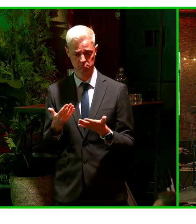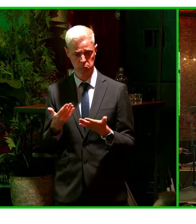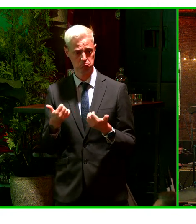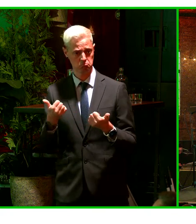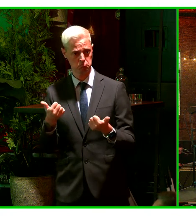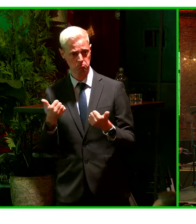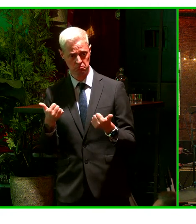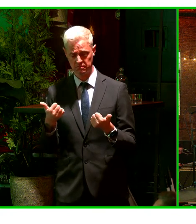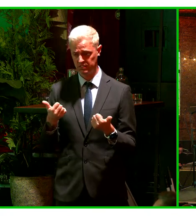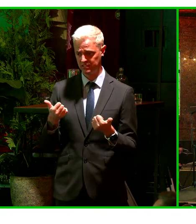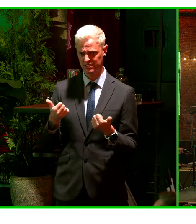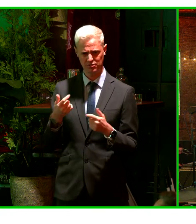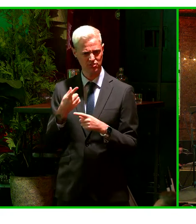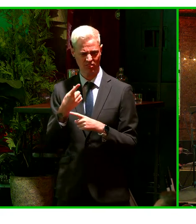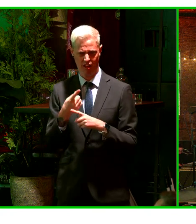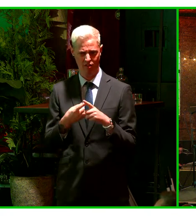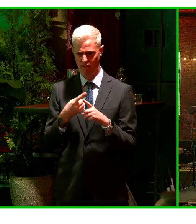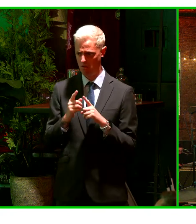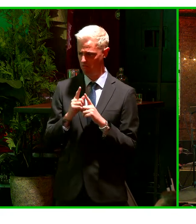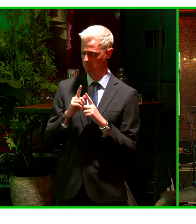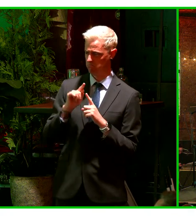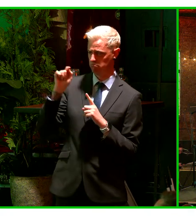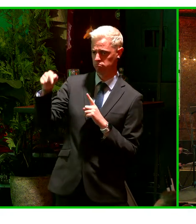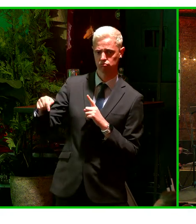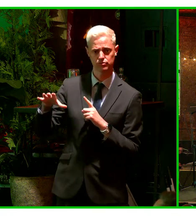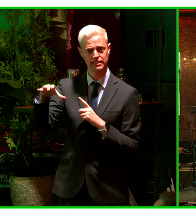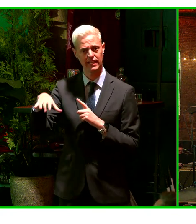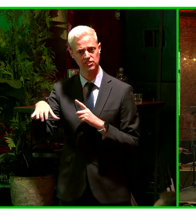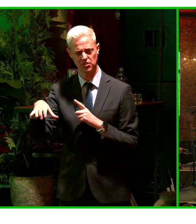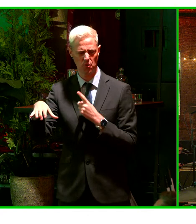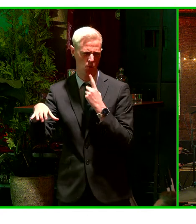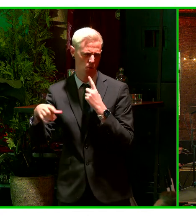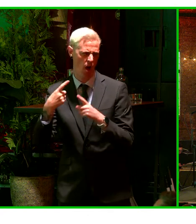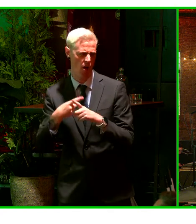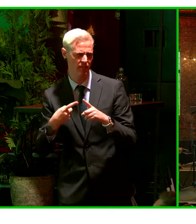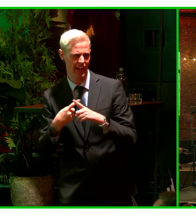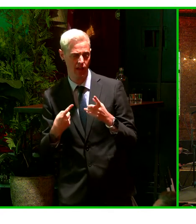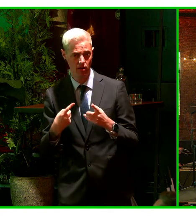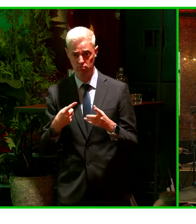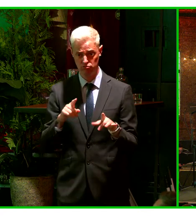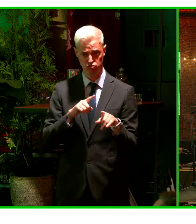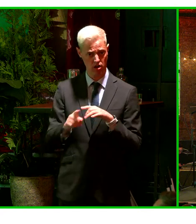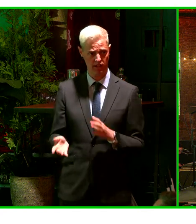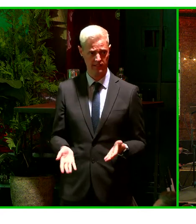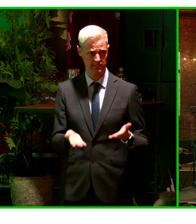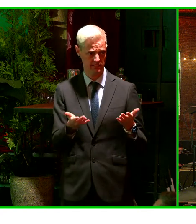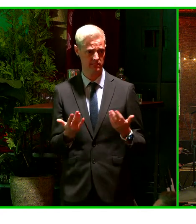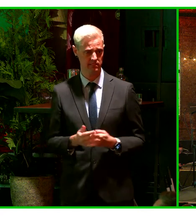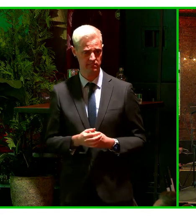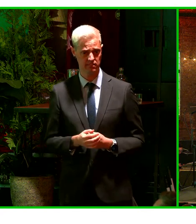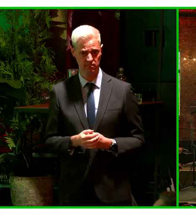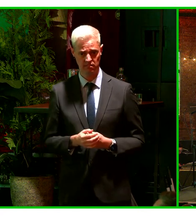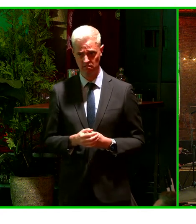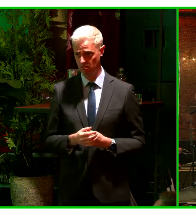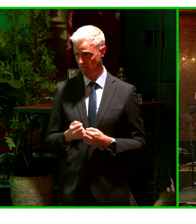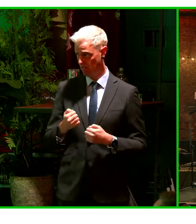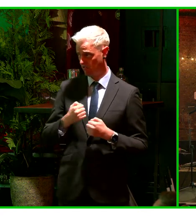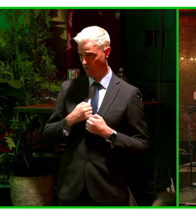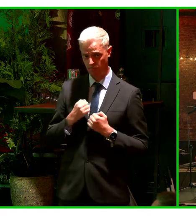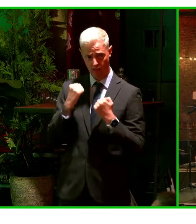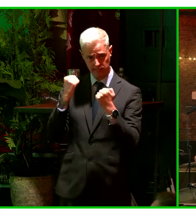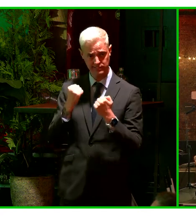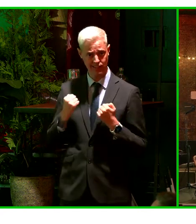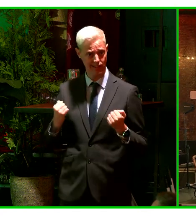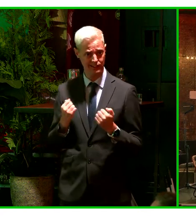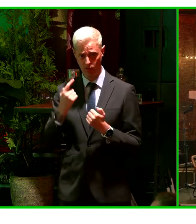to the station. It's half an hour away. And you think, oh, half an hour. But riding both ways, I've just done my exercise without even thinking about